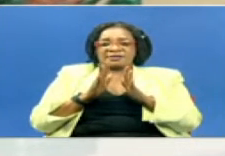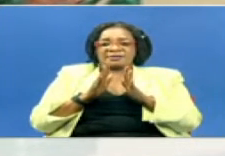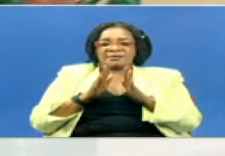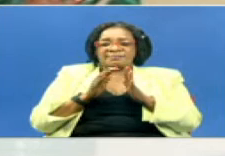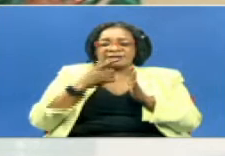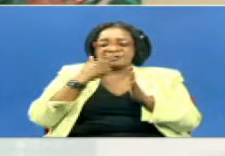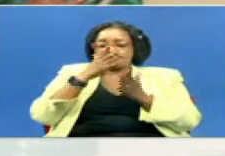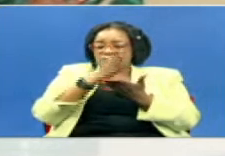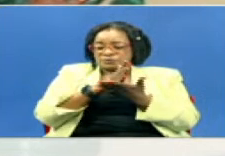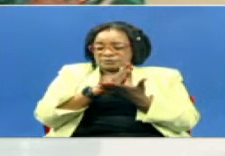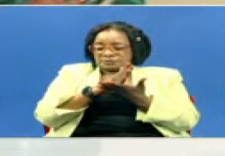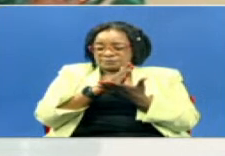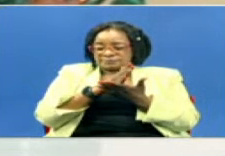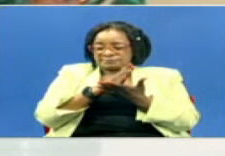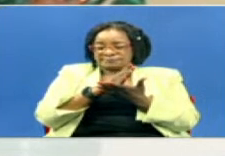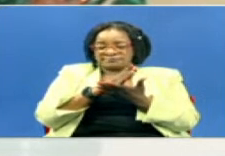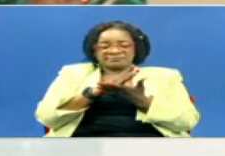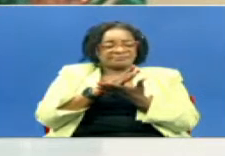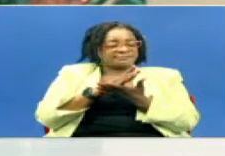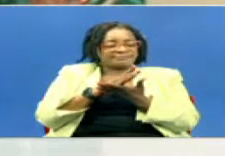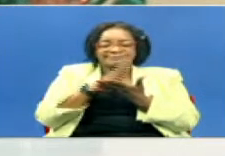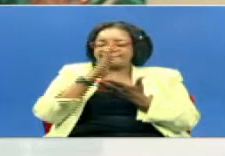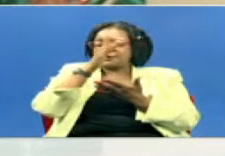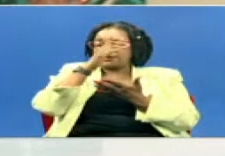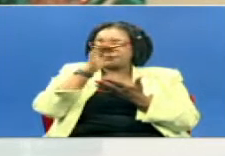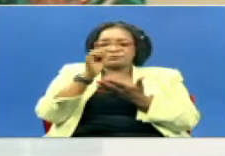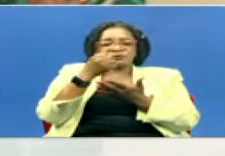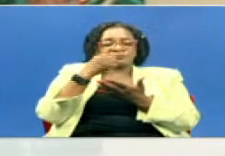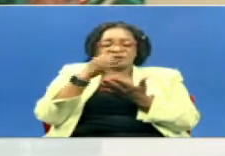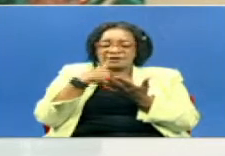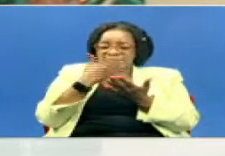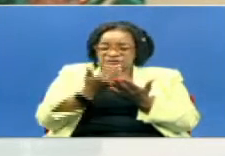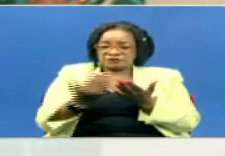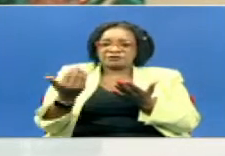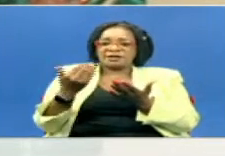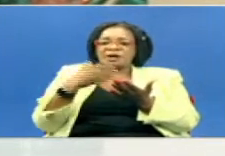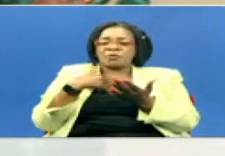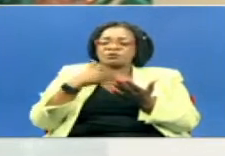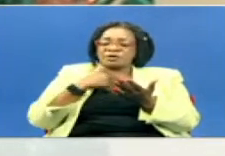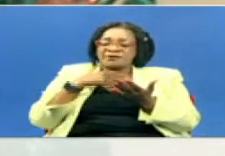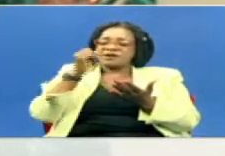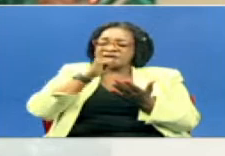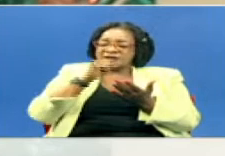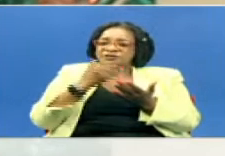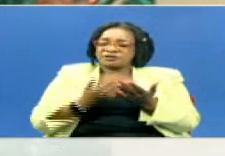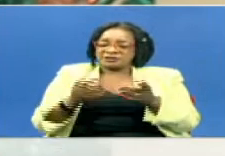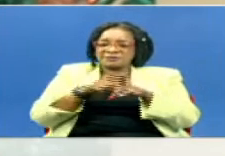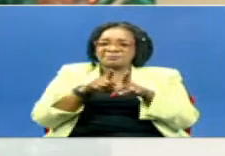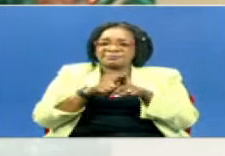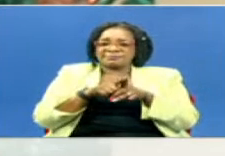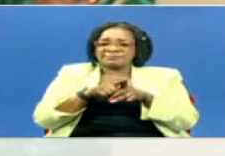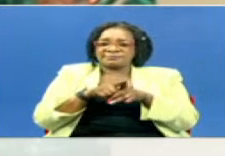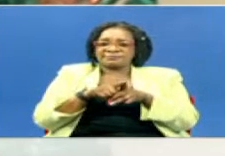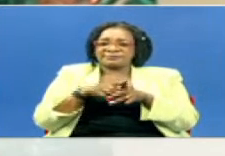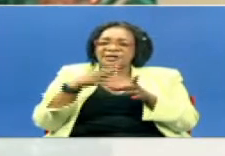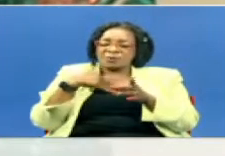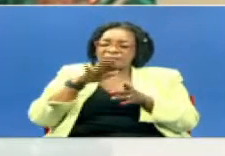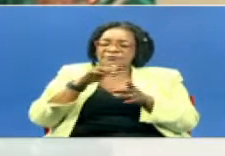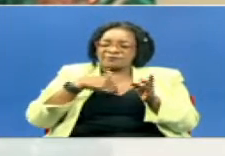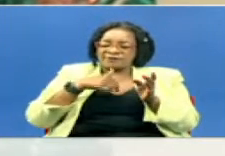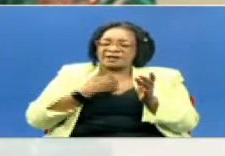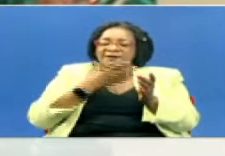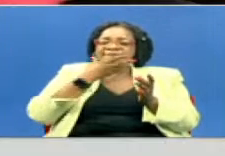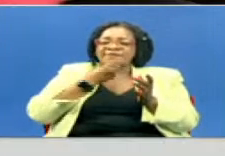truth. I will not lie to myself. I have children. I want to have grandchildren as well. I want them to feel their